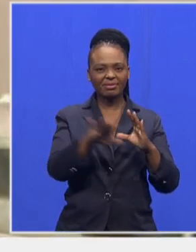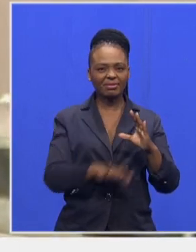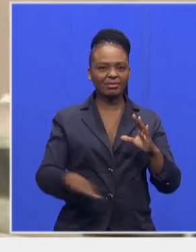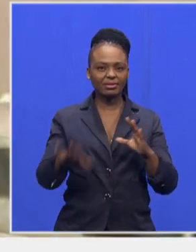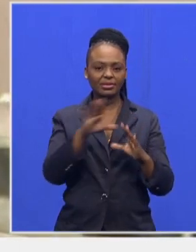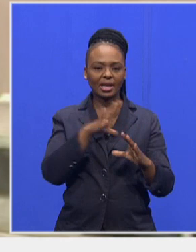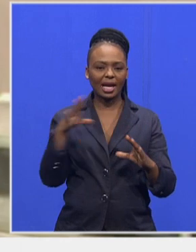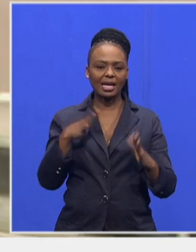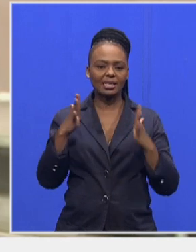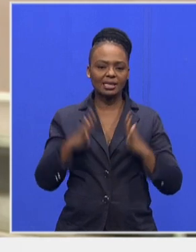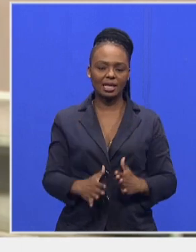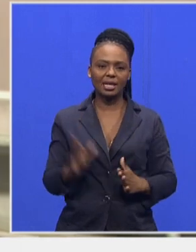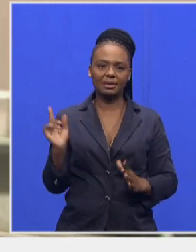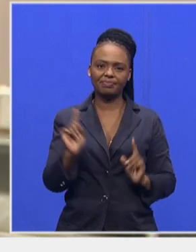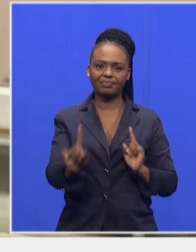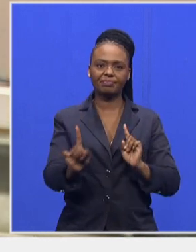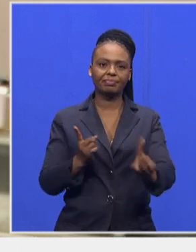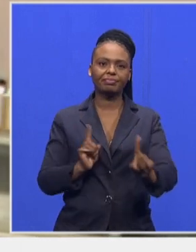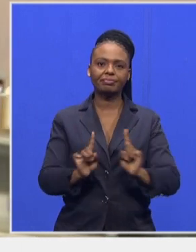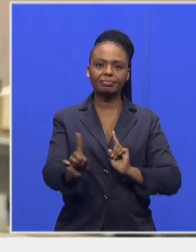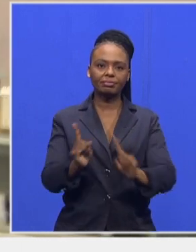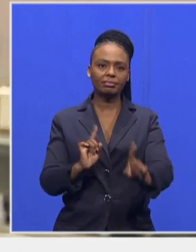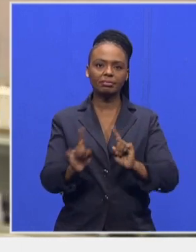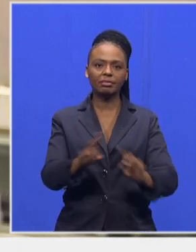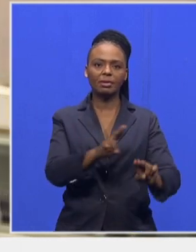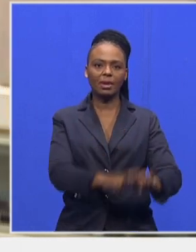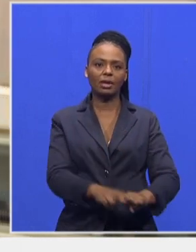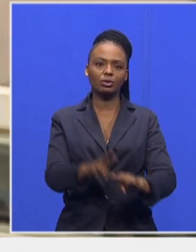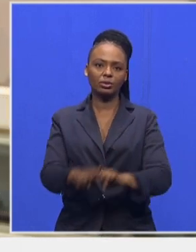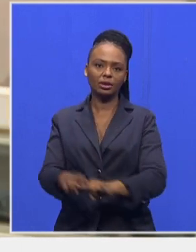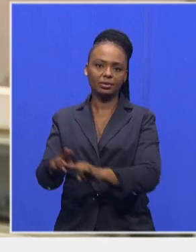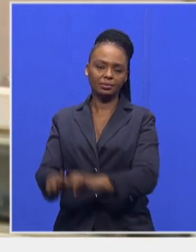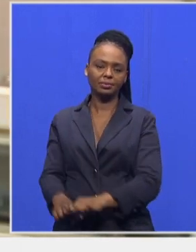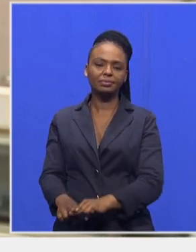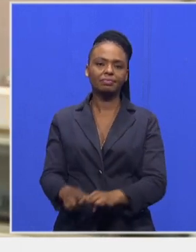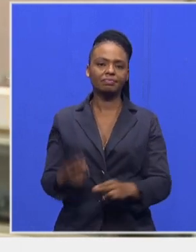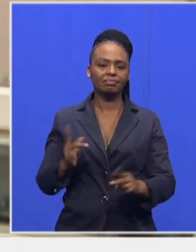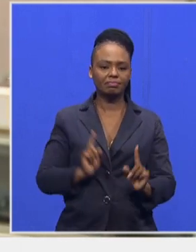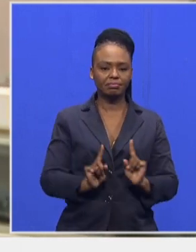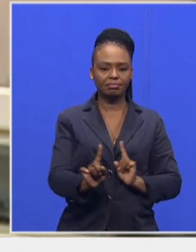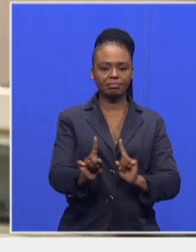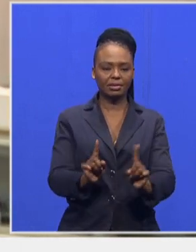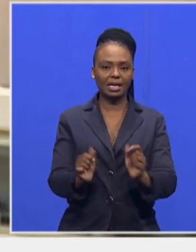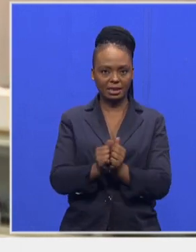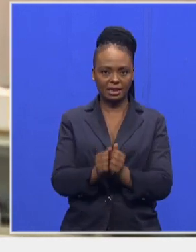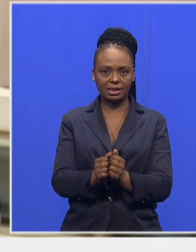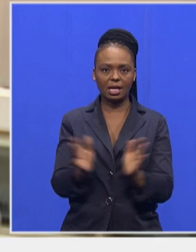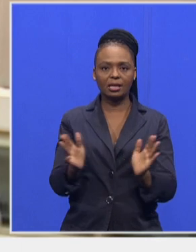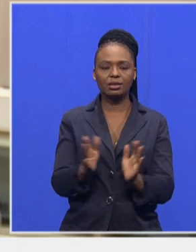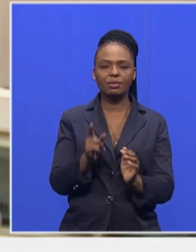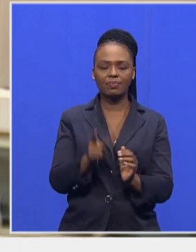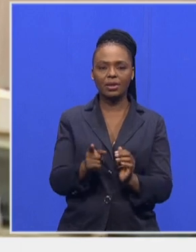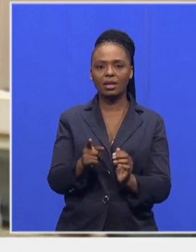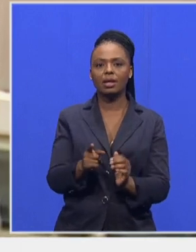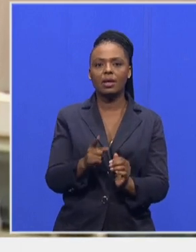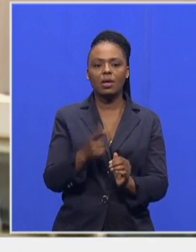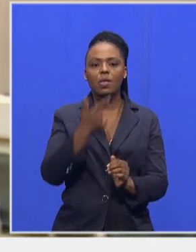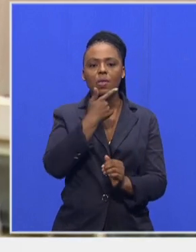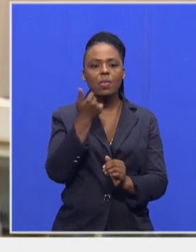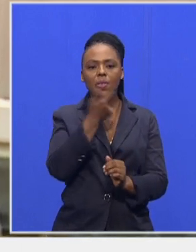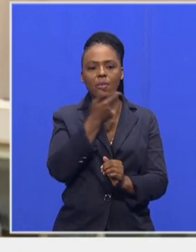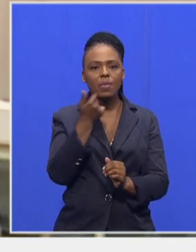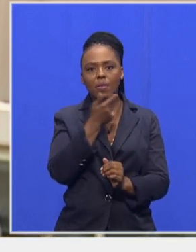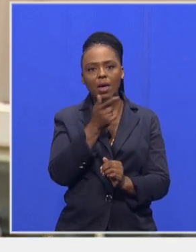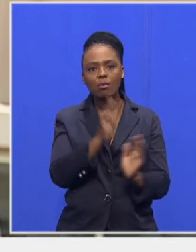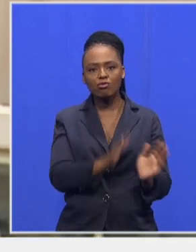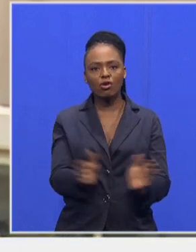in, they are taking up their positions, they are gearing up to start this, of course, electoral process